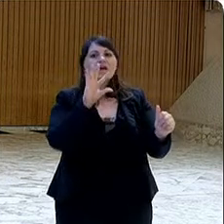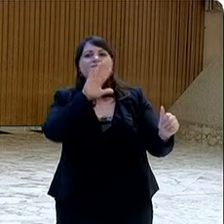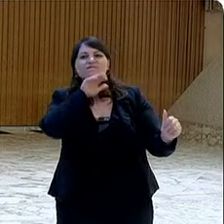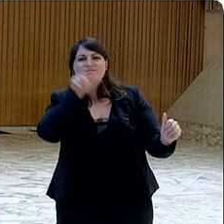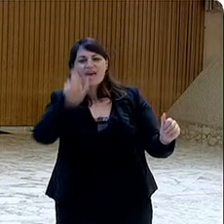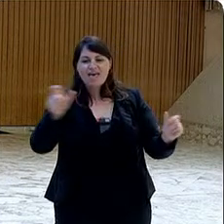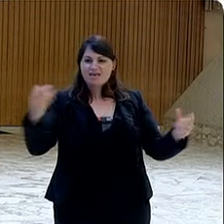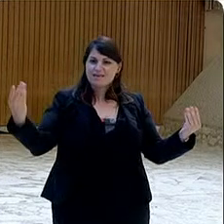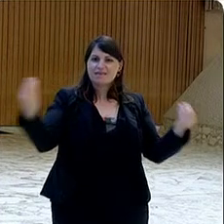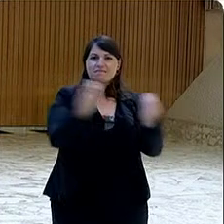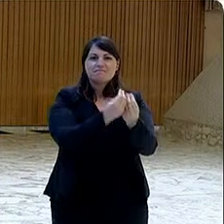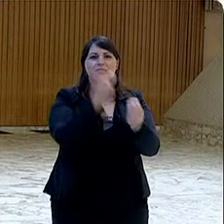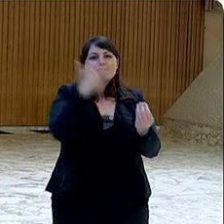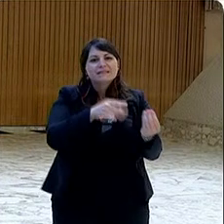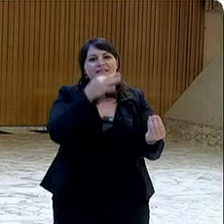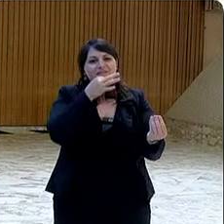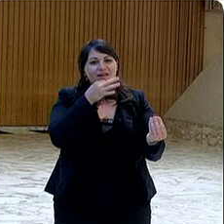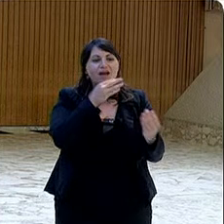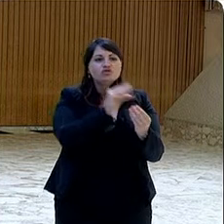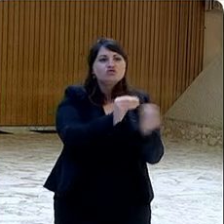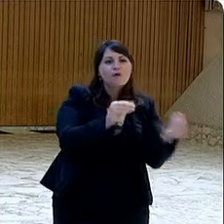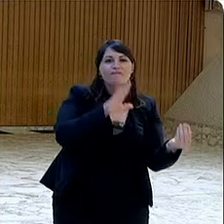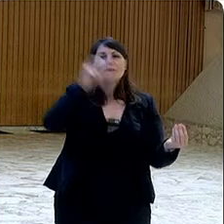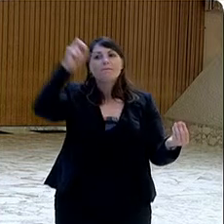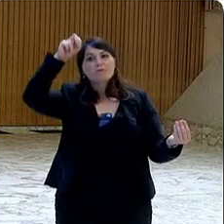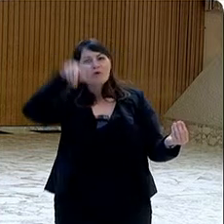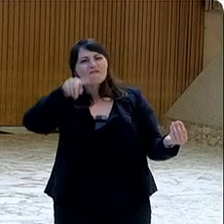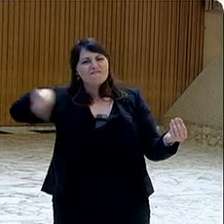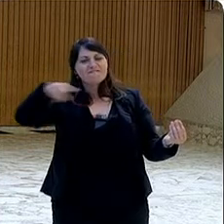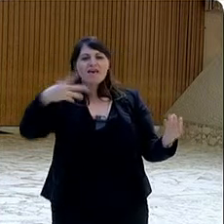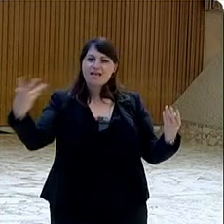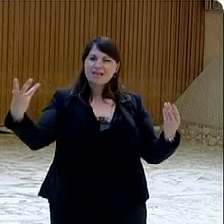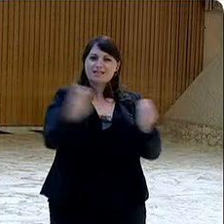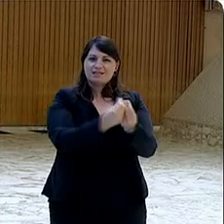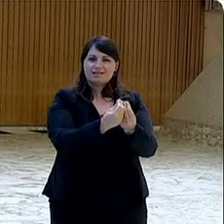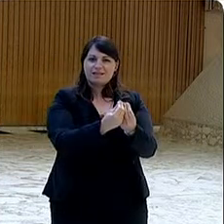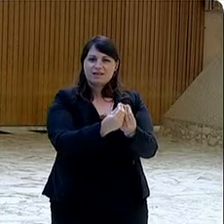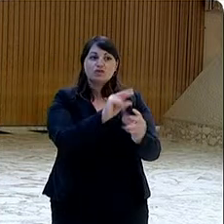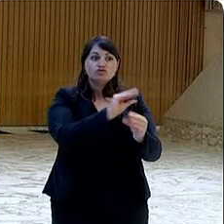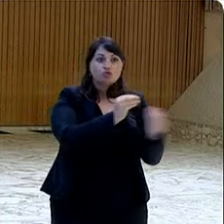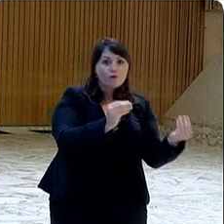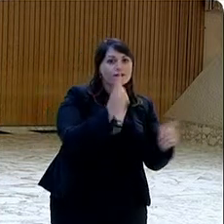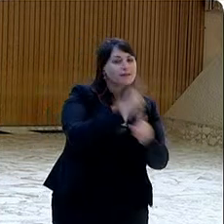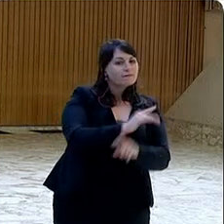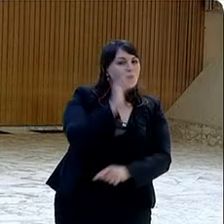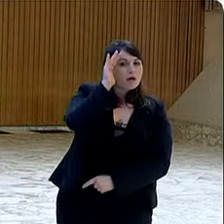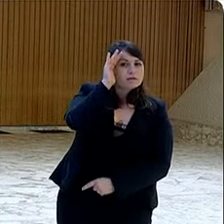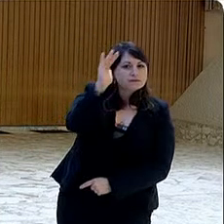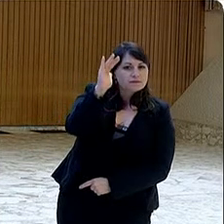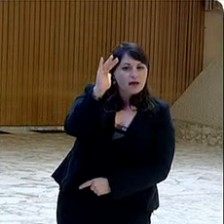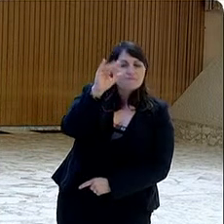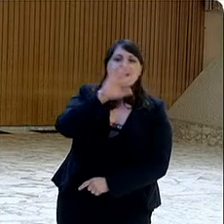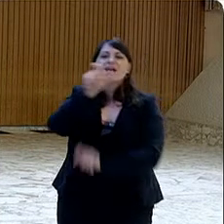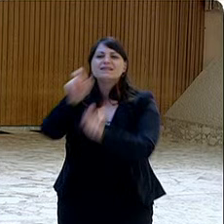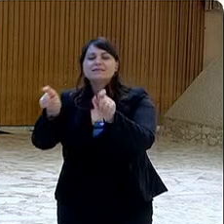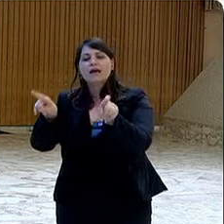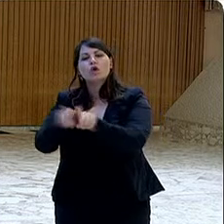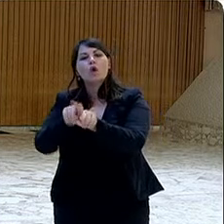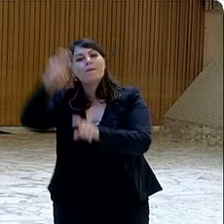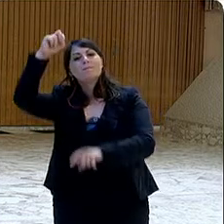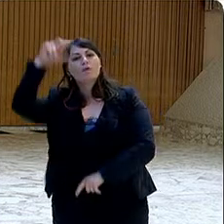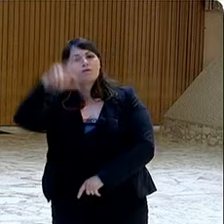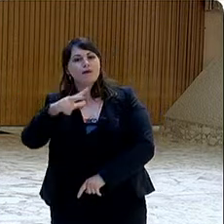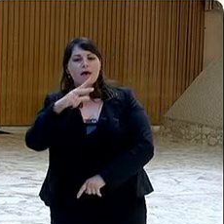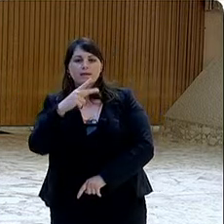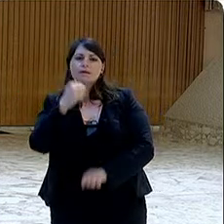where young people are the observers and the elderly are prophetic. You may have noticed that Francis likes to turn